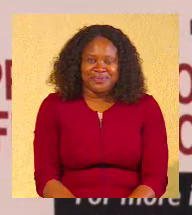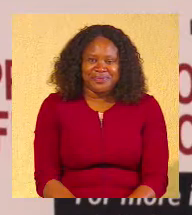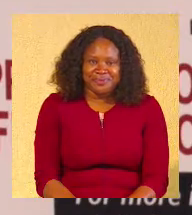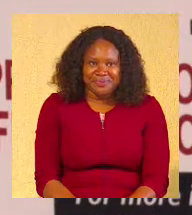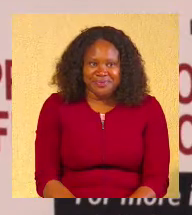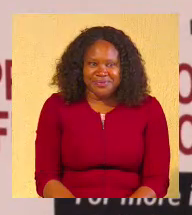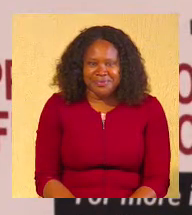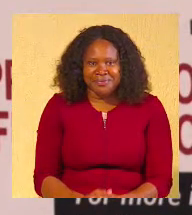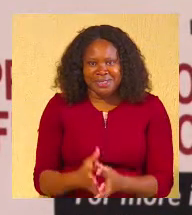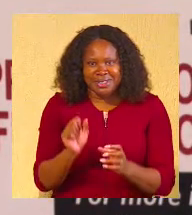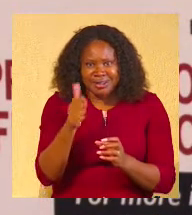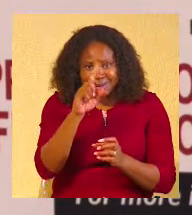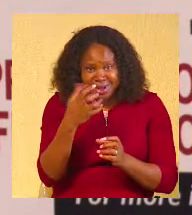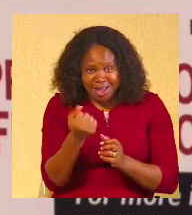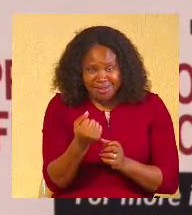Do you have another question?